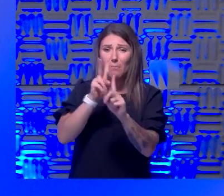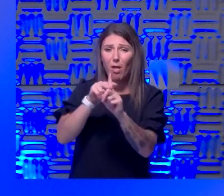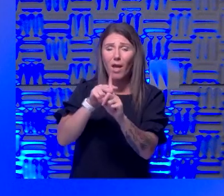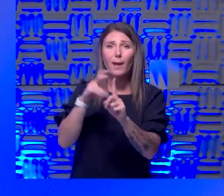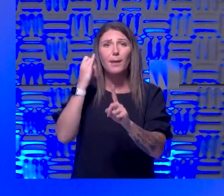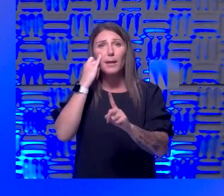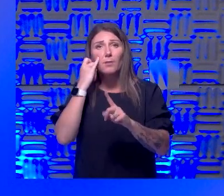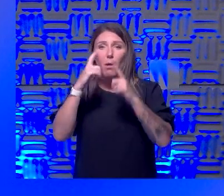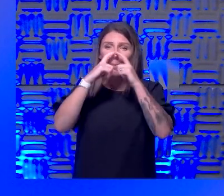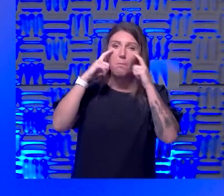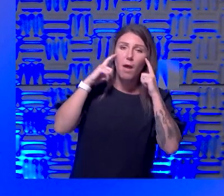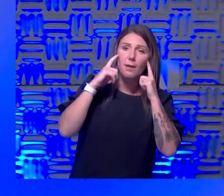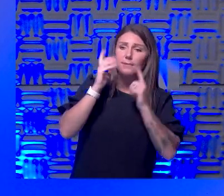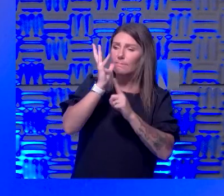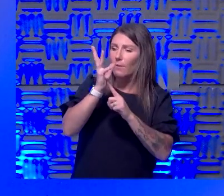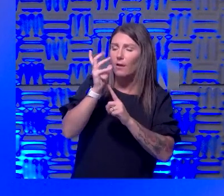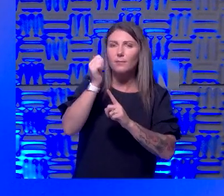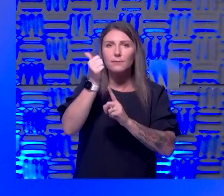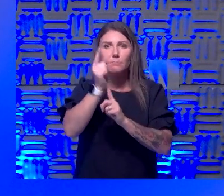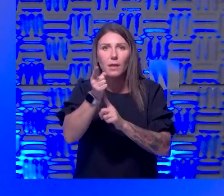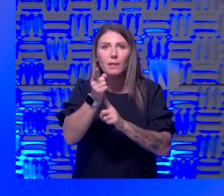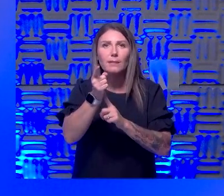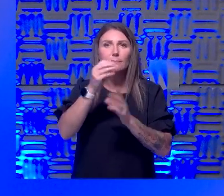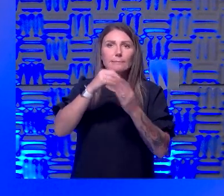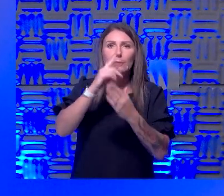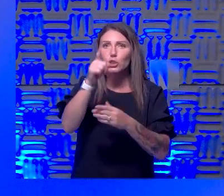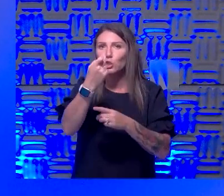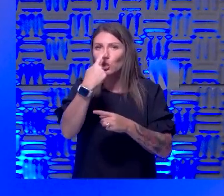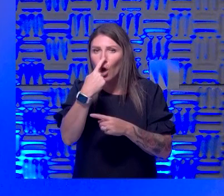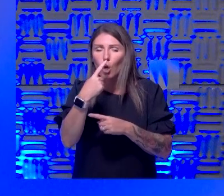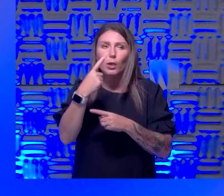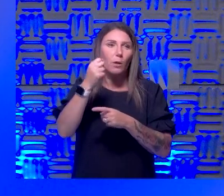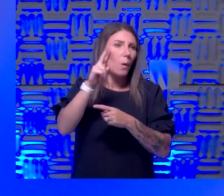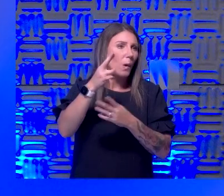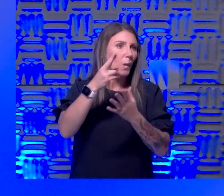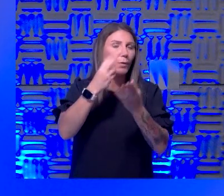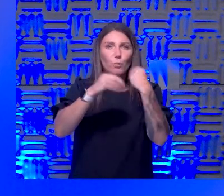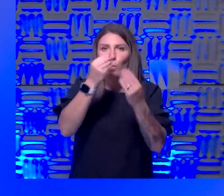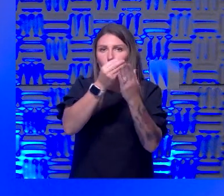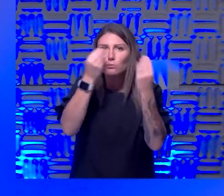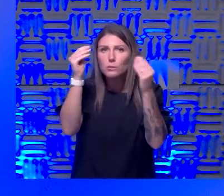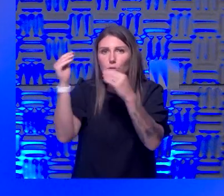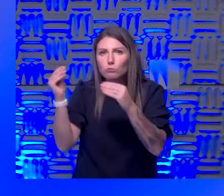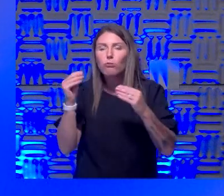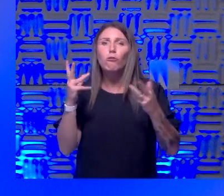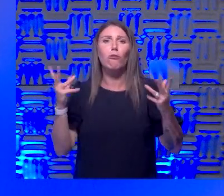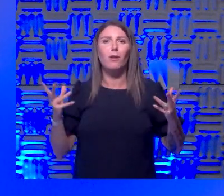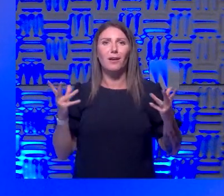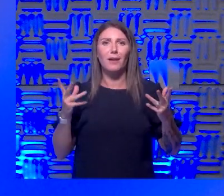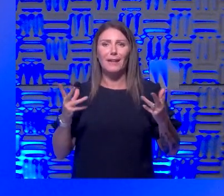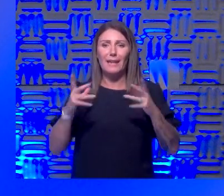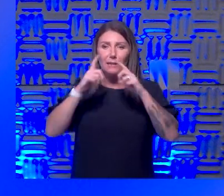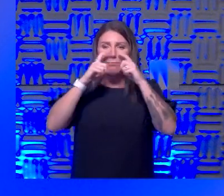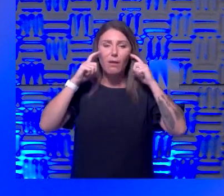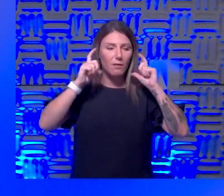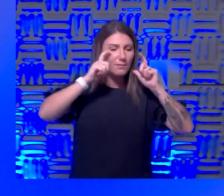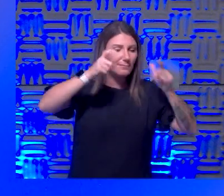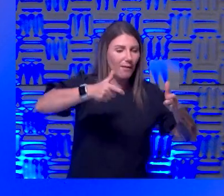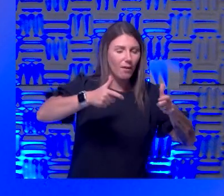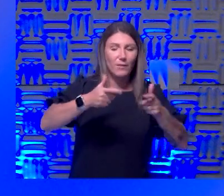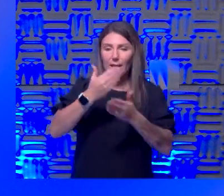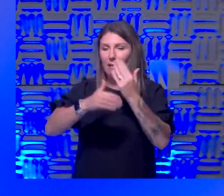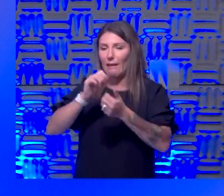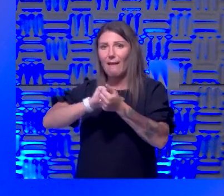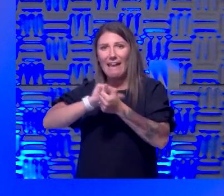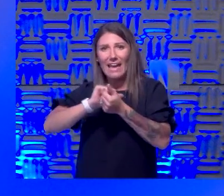for 5 or 10 minutes or 20 minutes while you're in Target or the grocery store, come out, do your hand hygiene, take it off. You're still going to be safe, but you will also protect